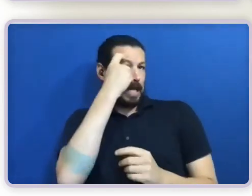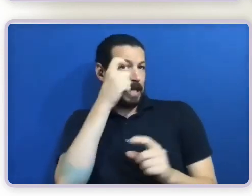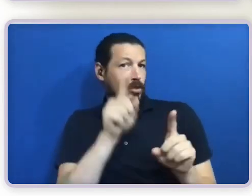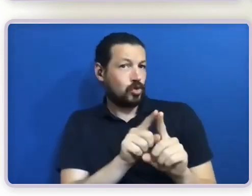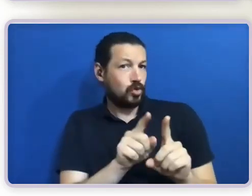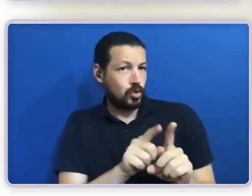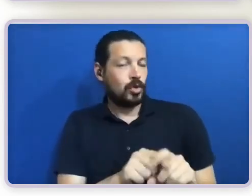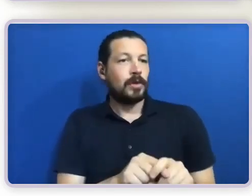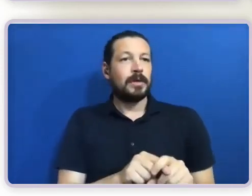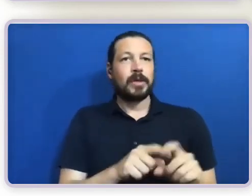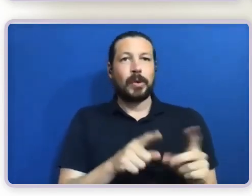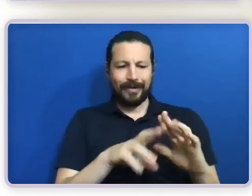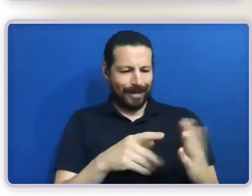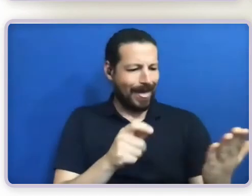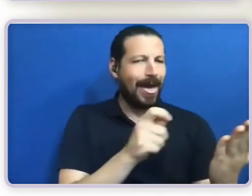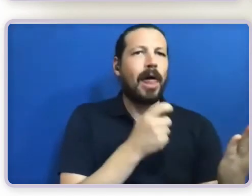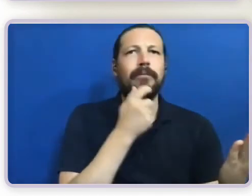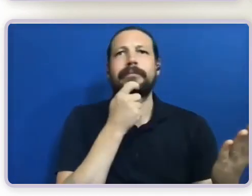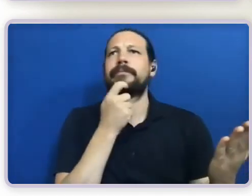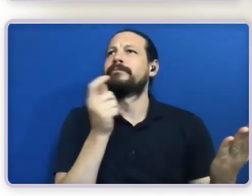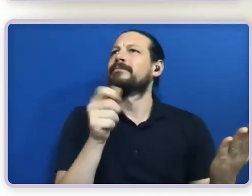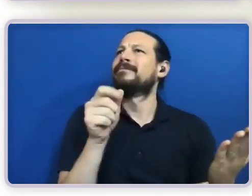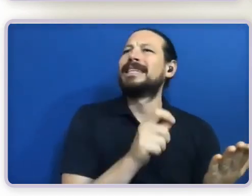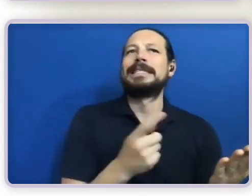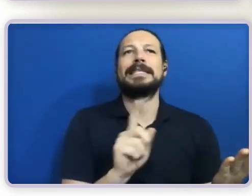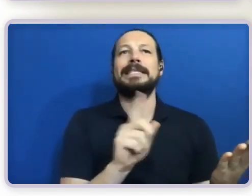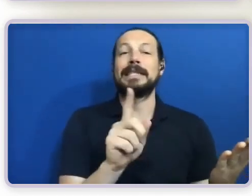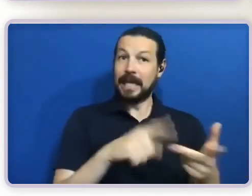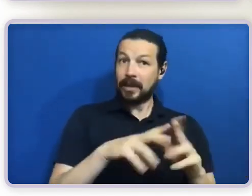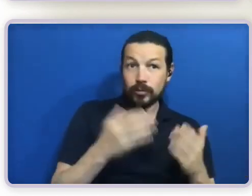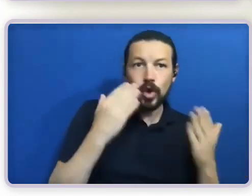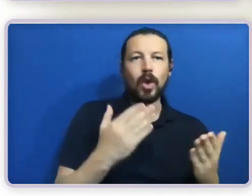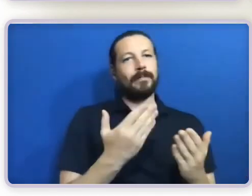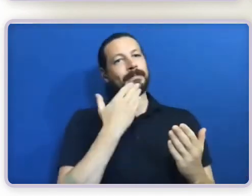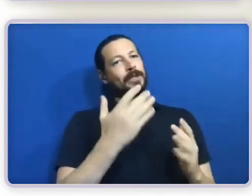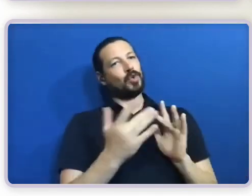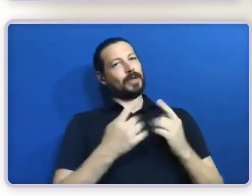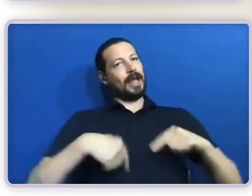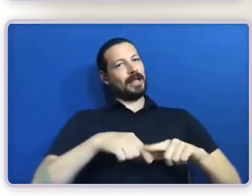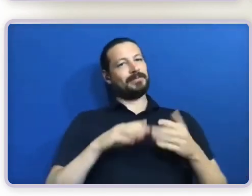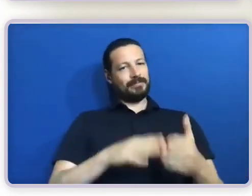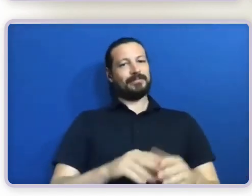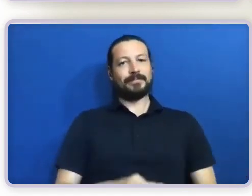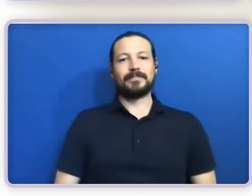If you're struggling, give us a call. We are here to help. Yeah. Anna?